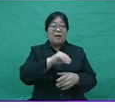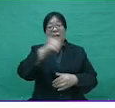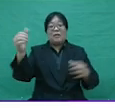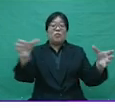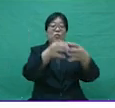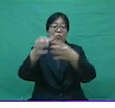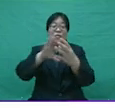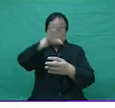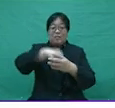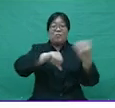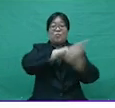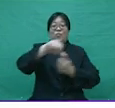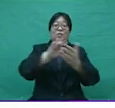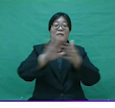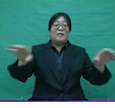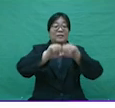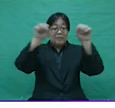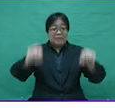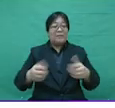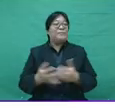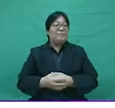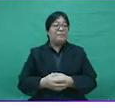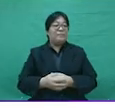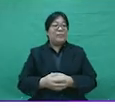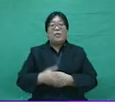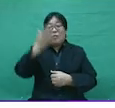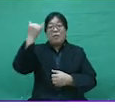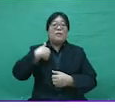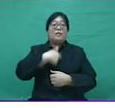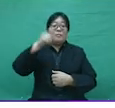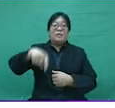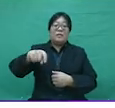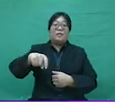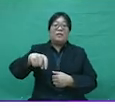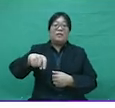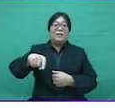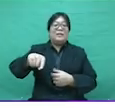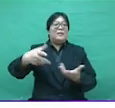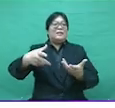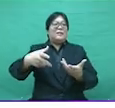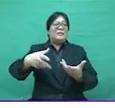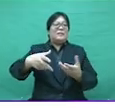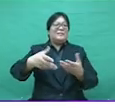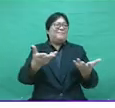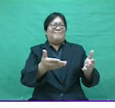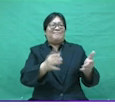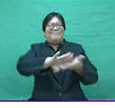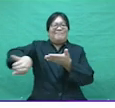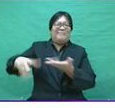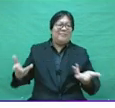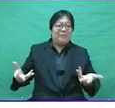other groups into the social security systems, why should we squeeze them out